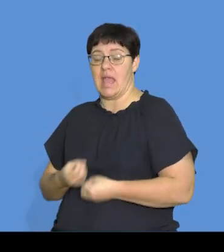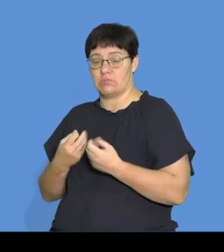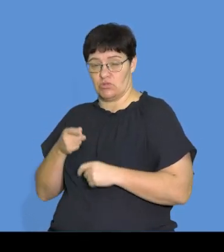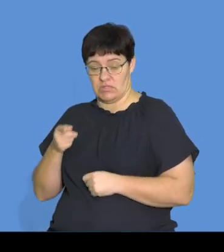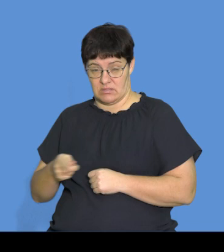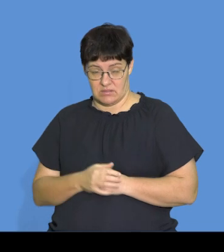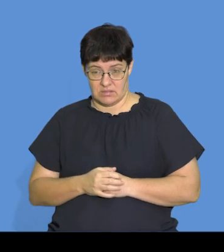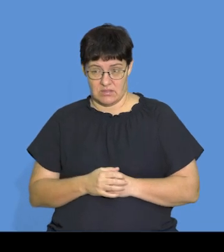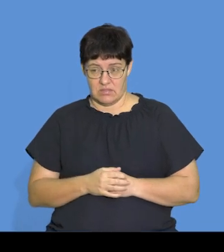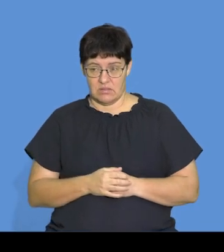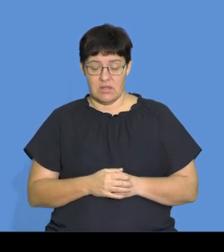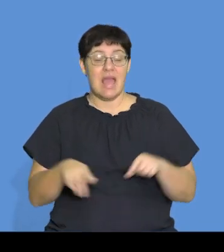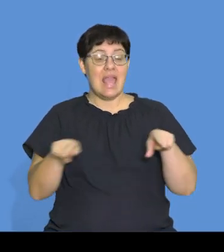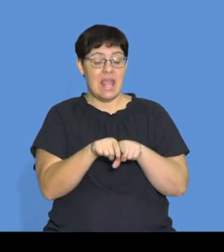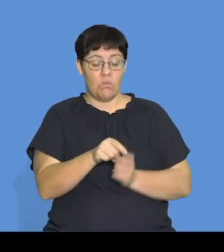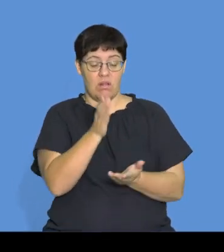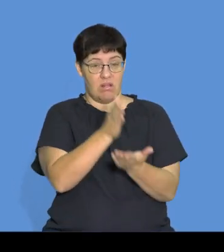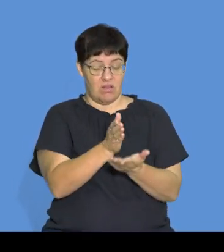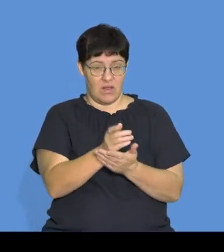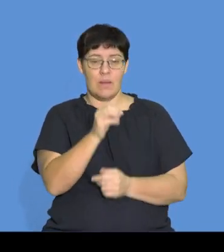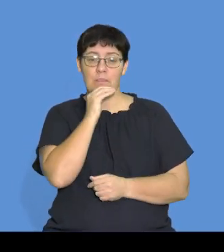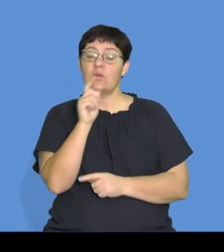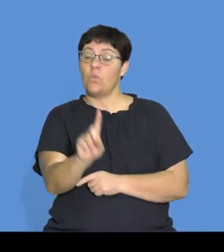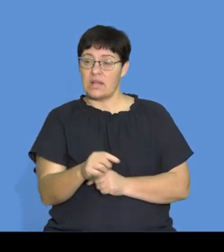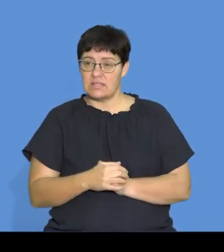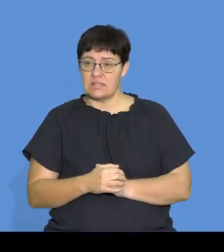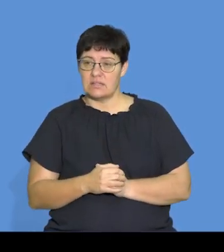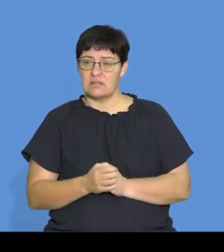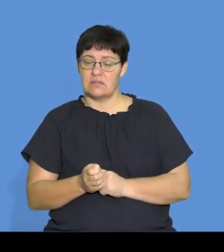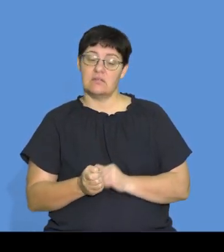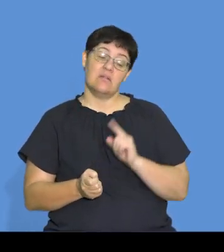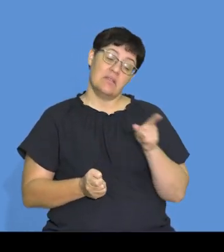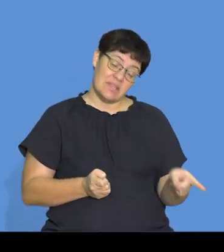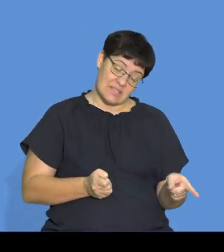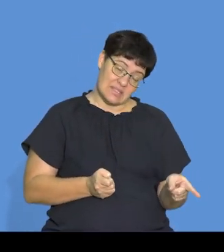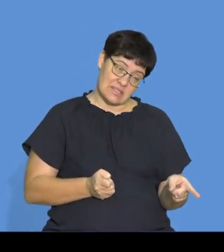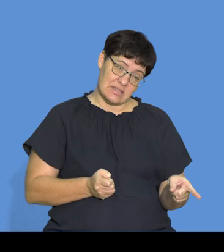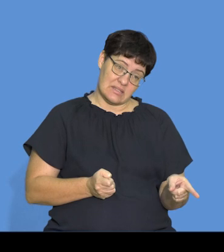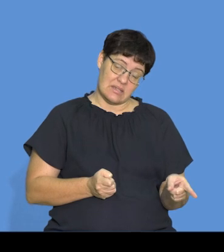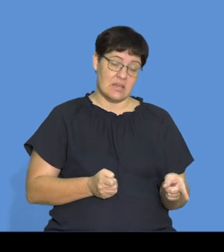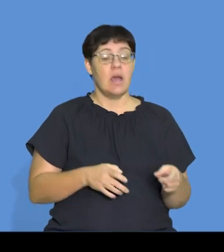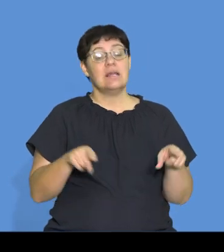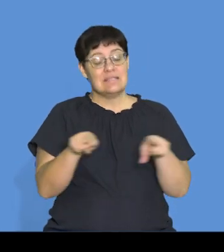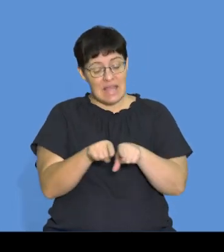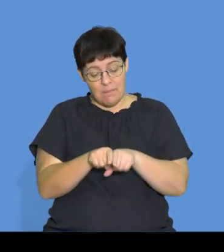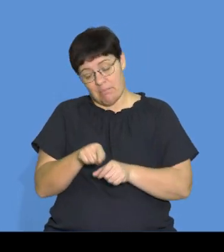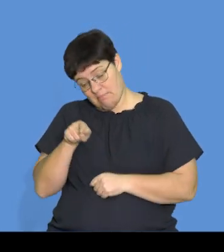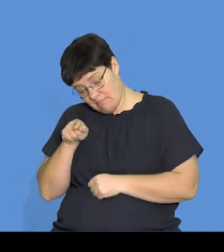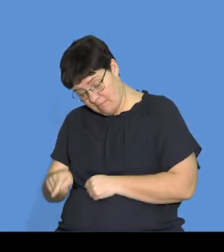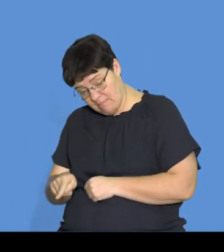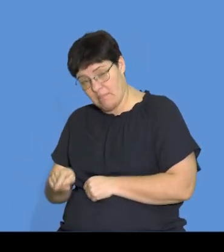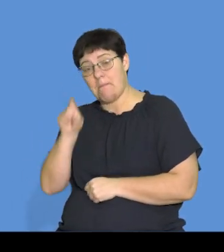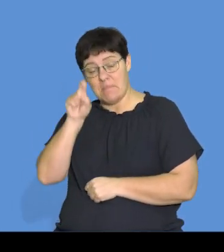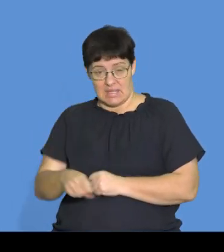expression. The equal symbol means that the expression on the left must be equals to the expression on the